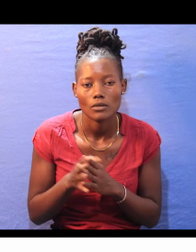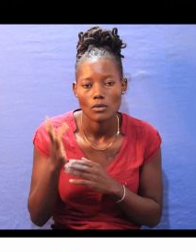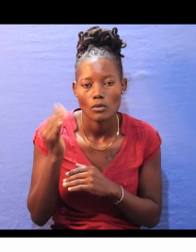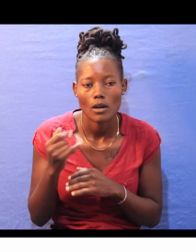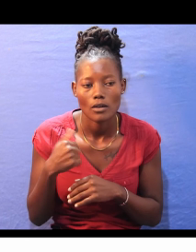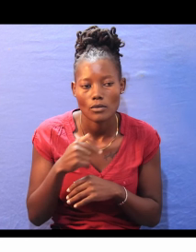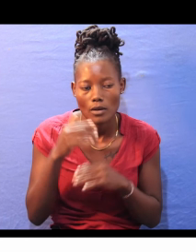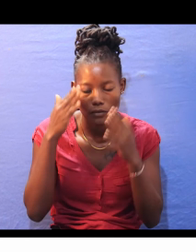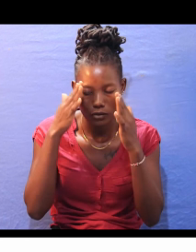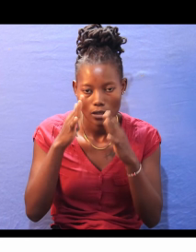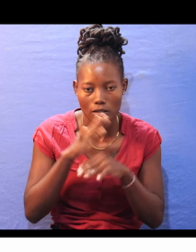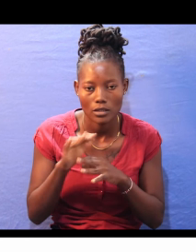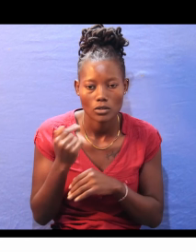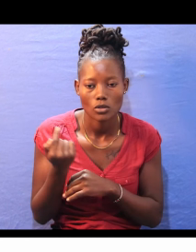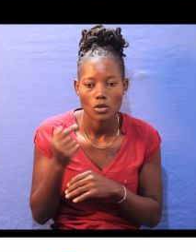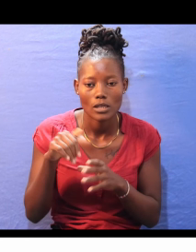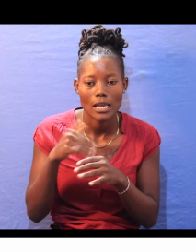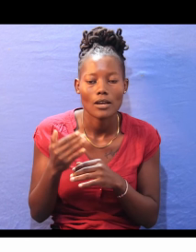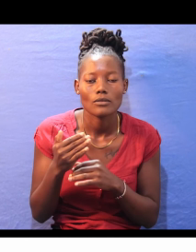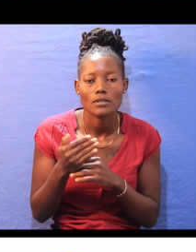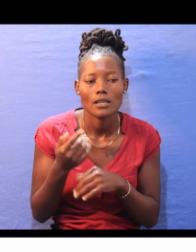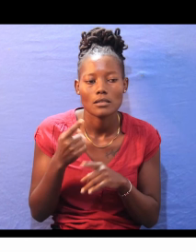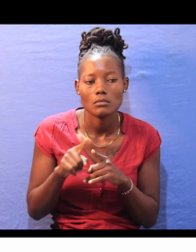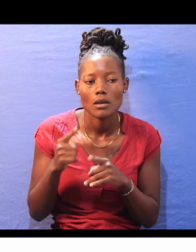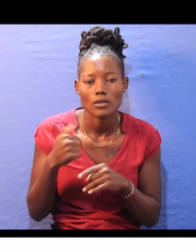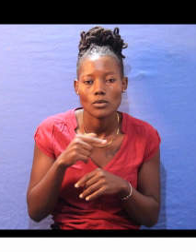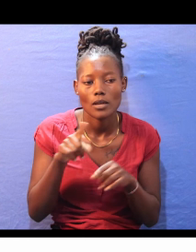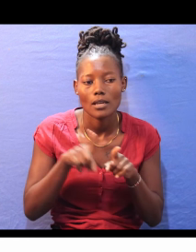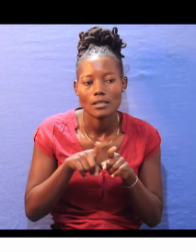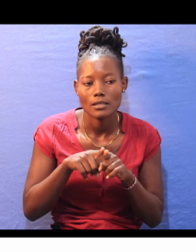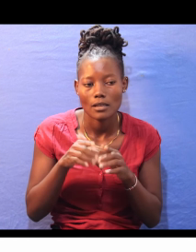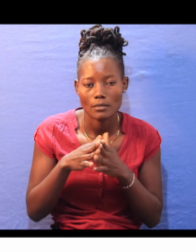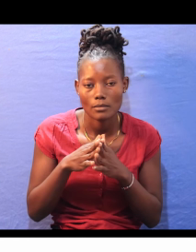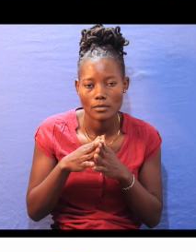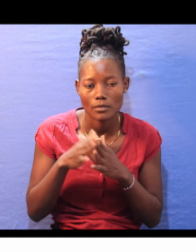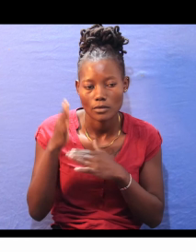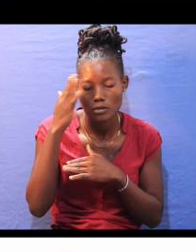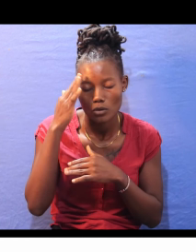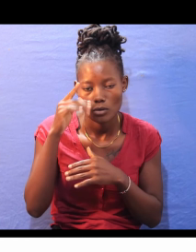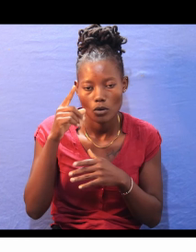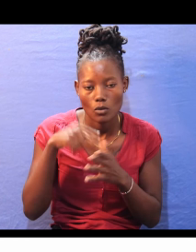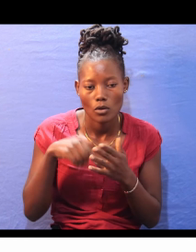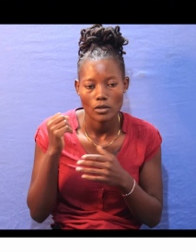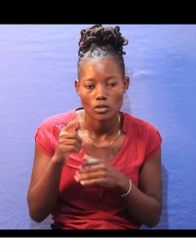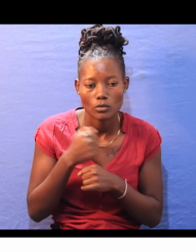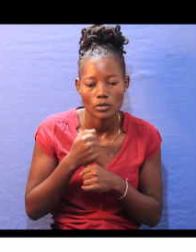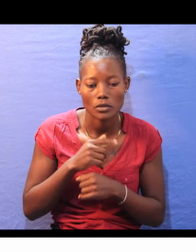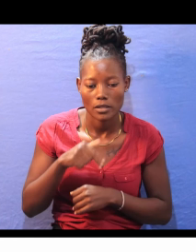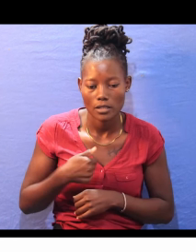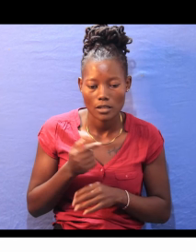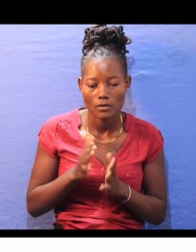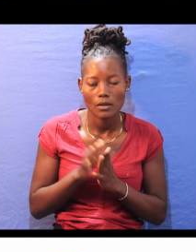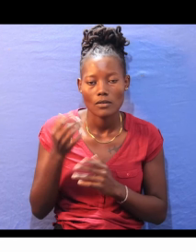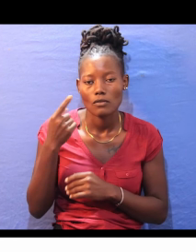are looking not just at outside things, but we're looking at what the athlete should be doing for themselves and for their sport.